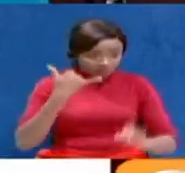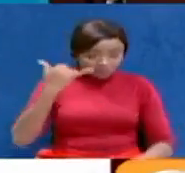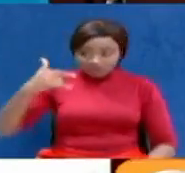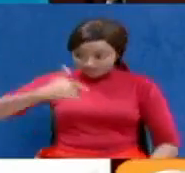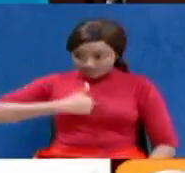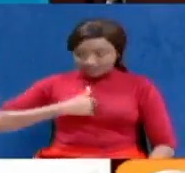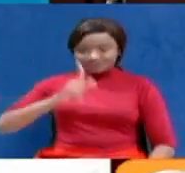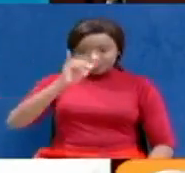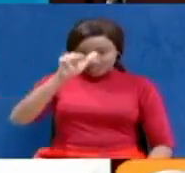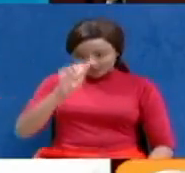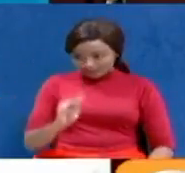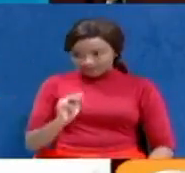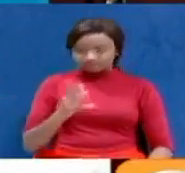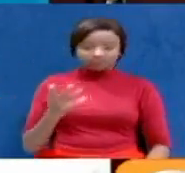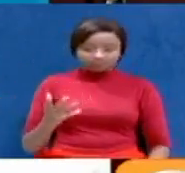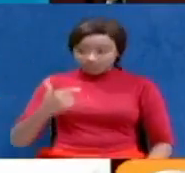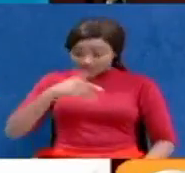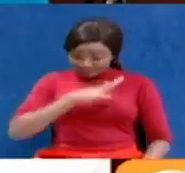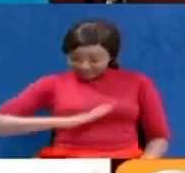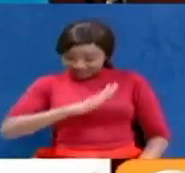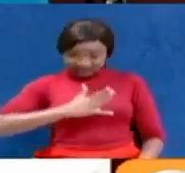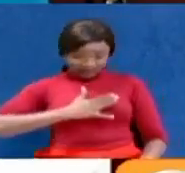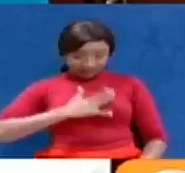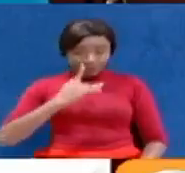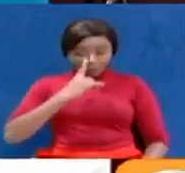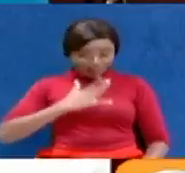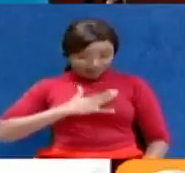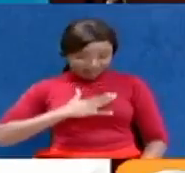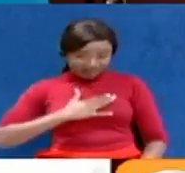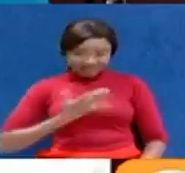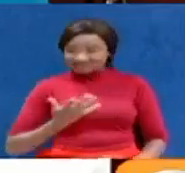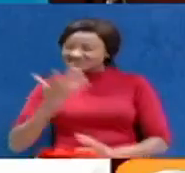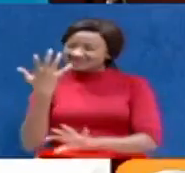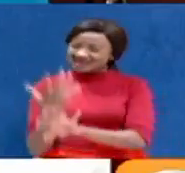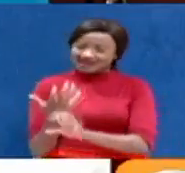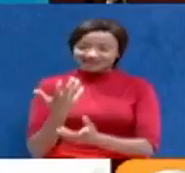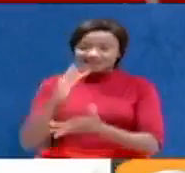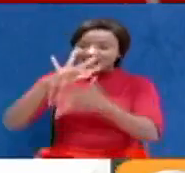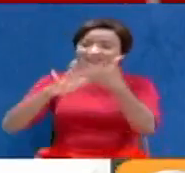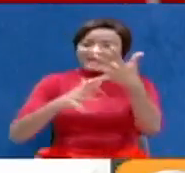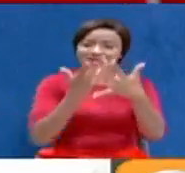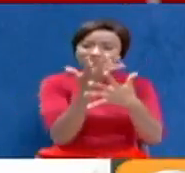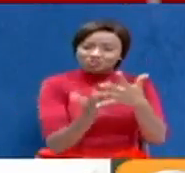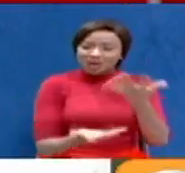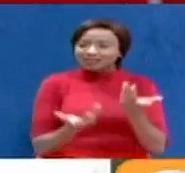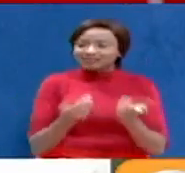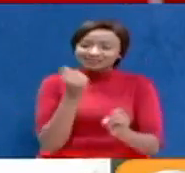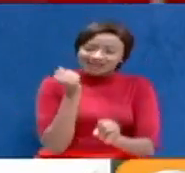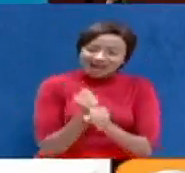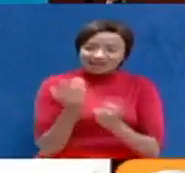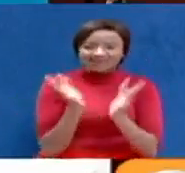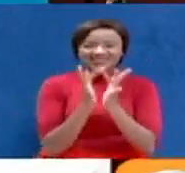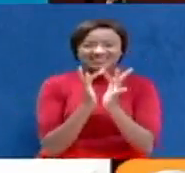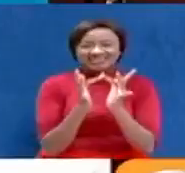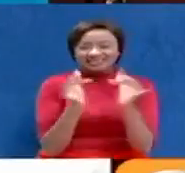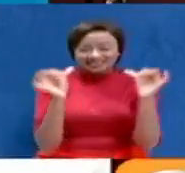I'm Kiama. Me, I'm Wafula. I'm here in this region of Masabit or wherever. There could be this